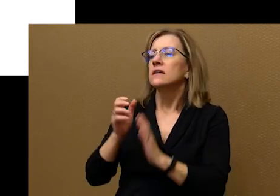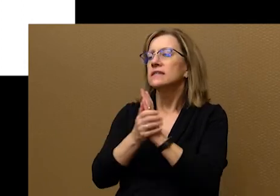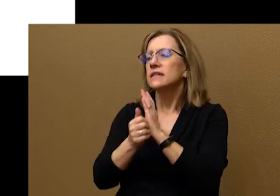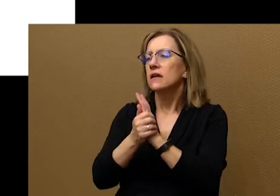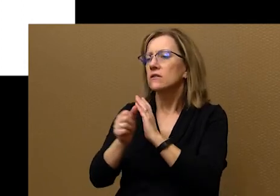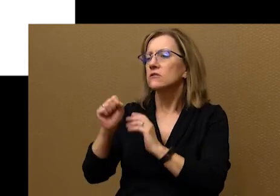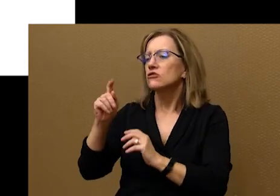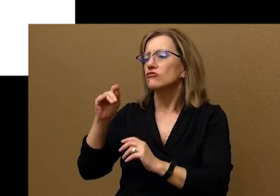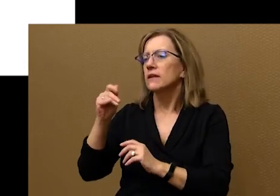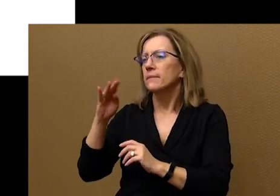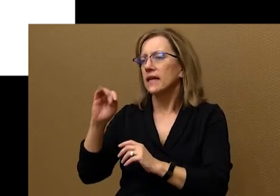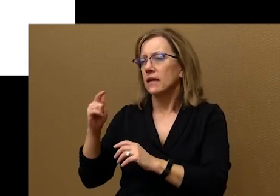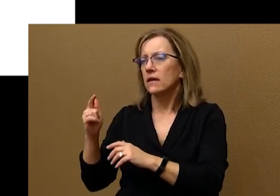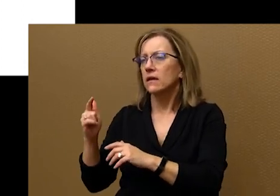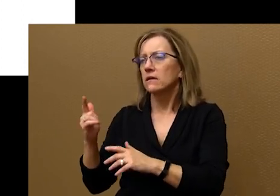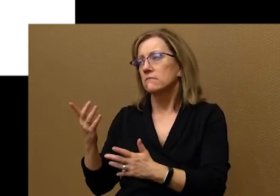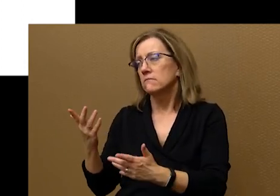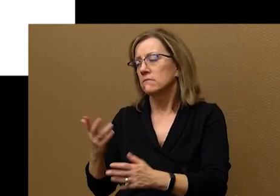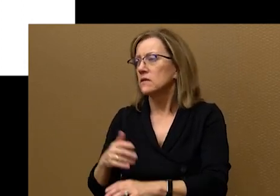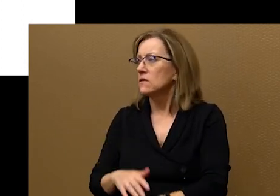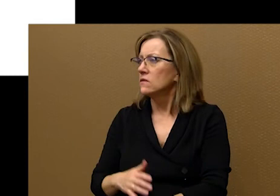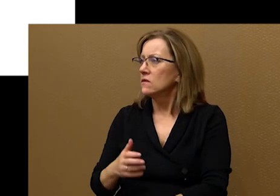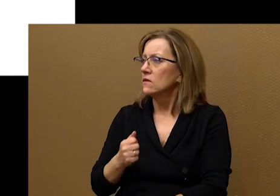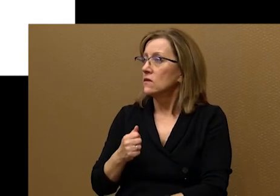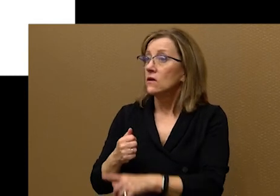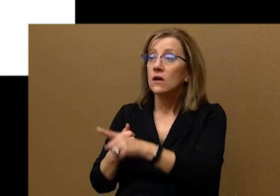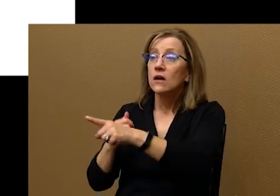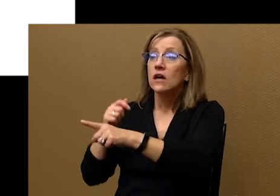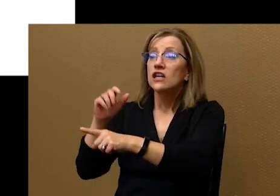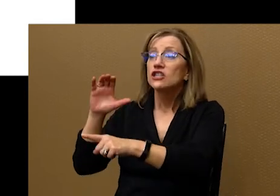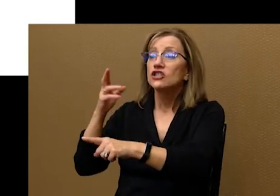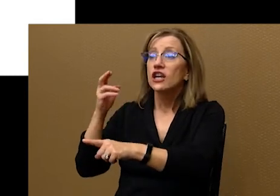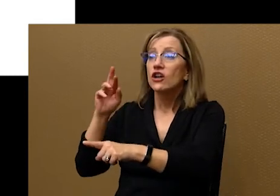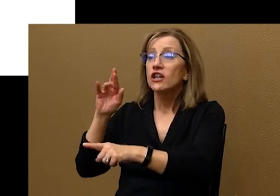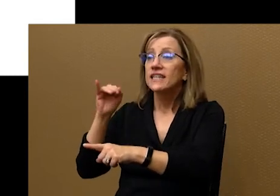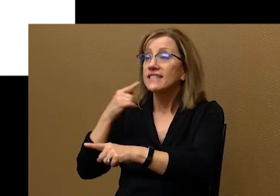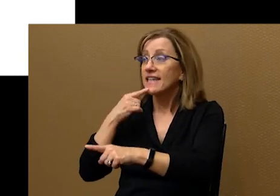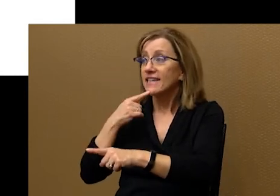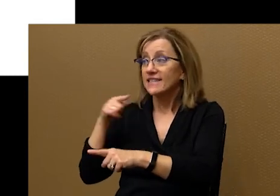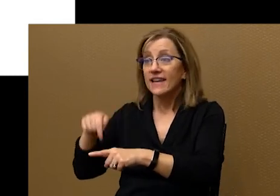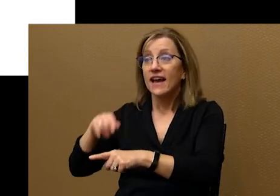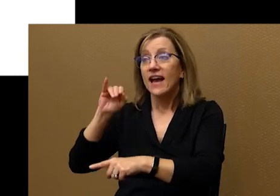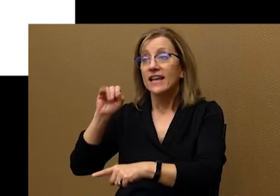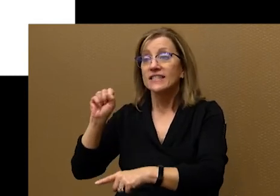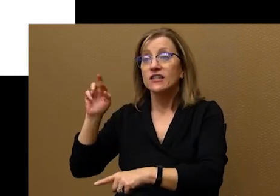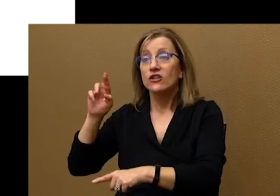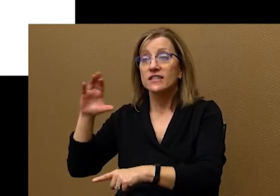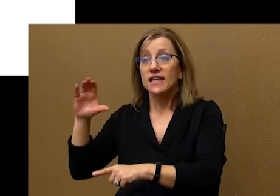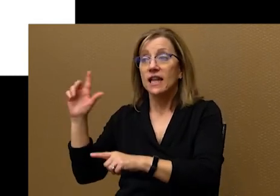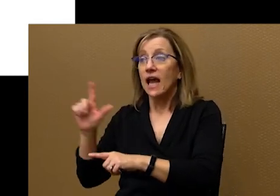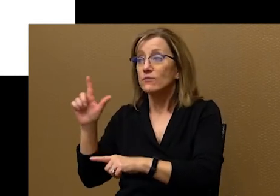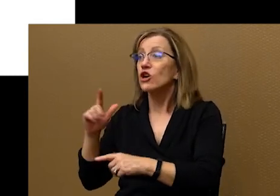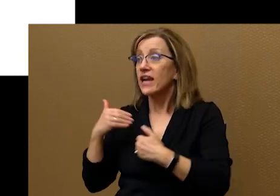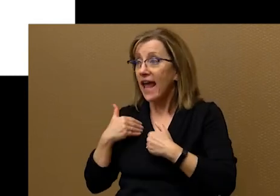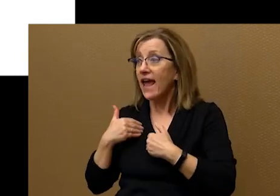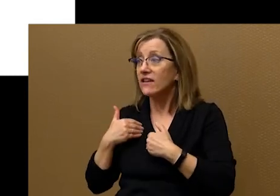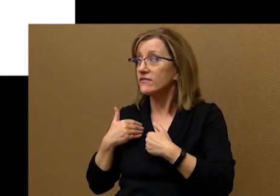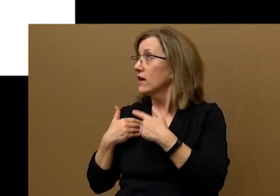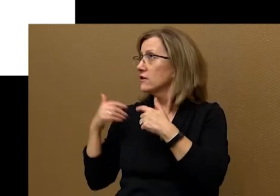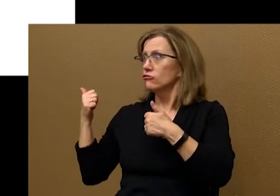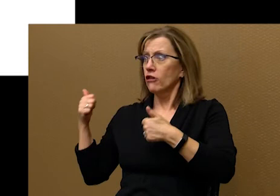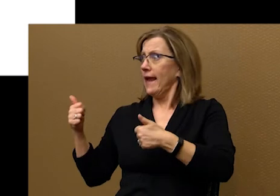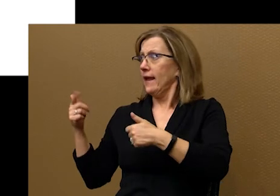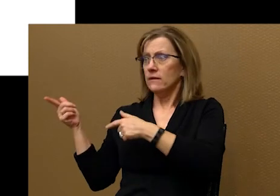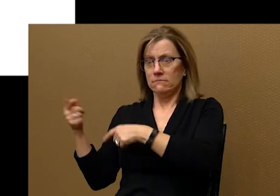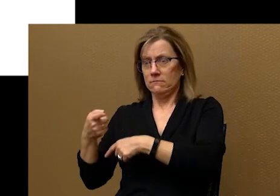it's in your library. We do have it. Great. Borrow it. I don't know that everyone needs a copy, but borrow it and look at